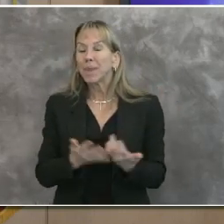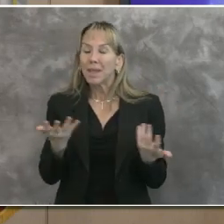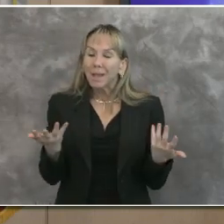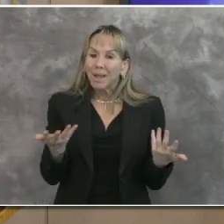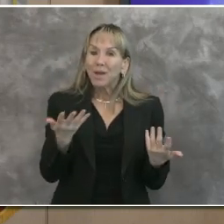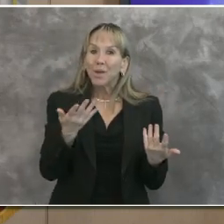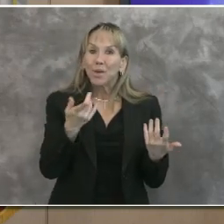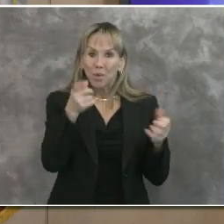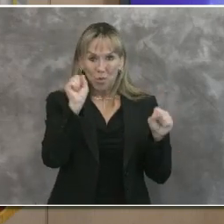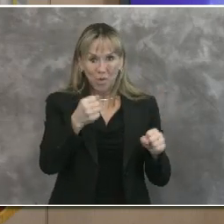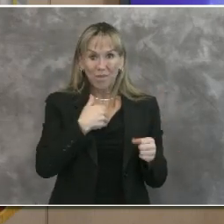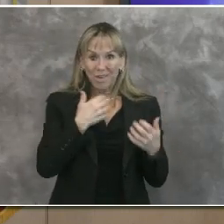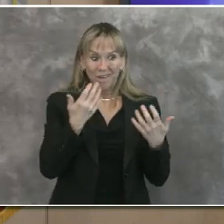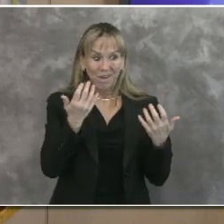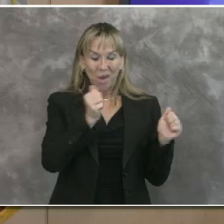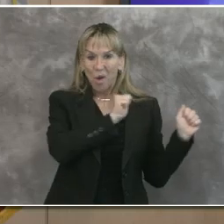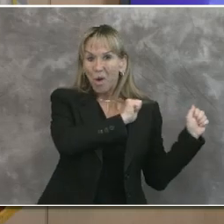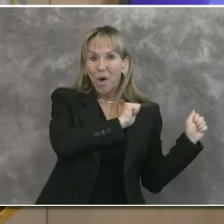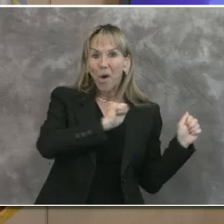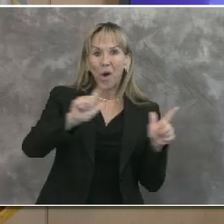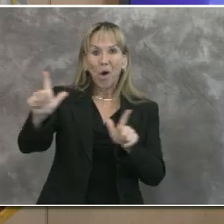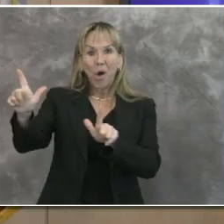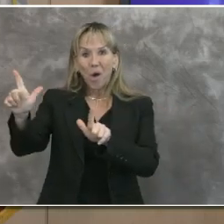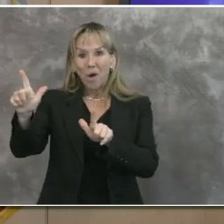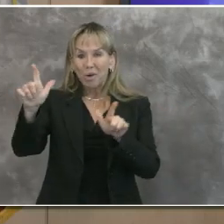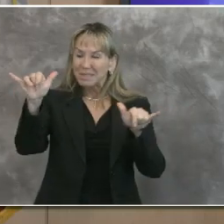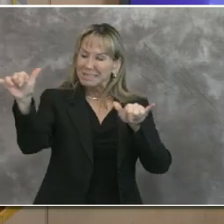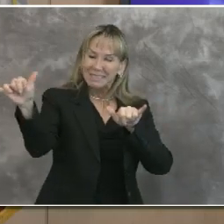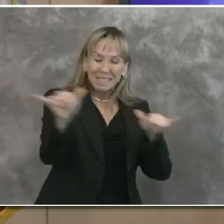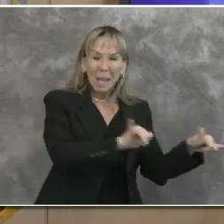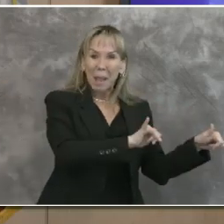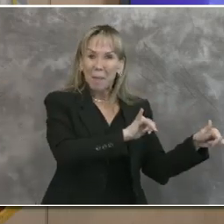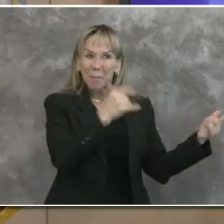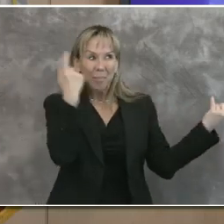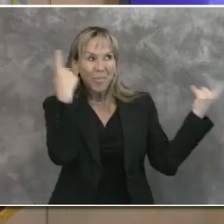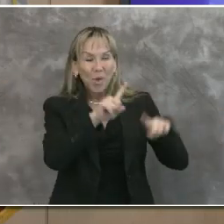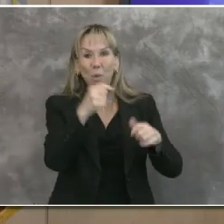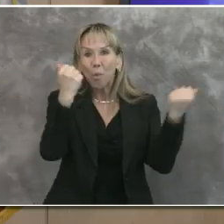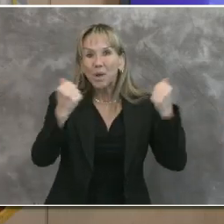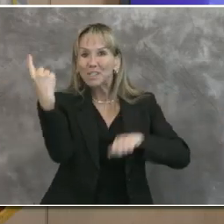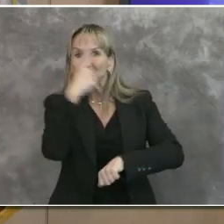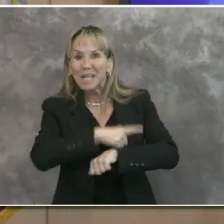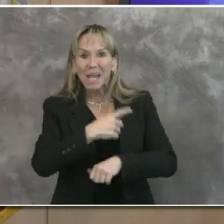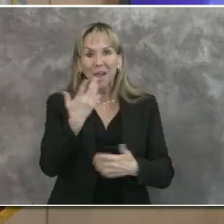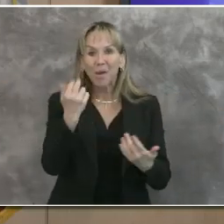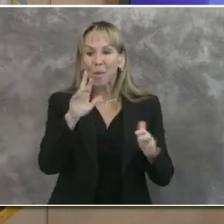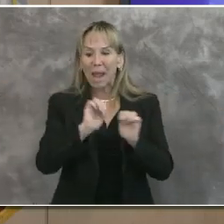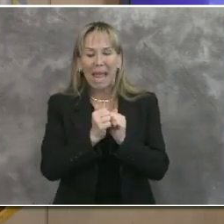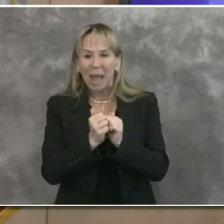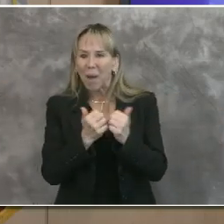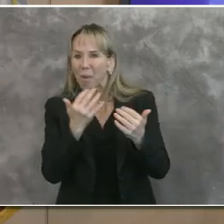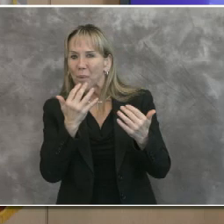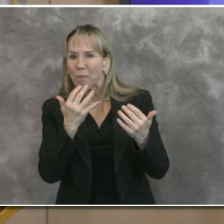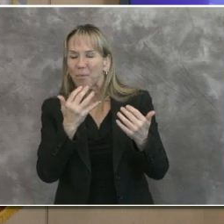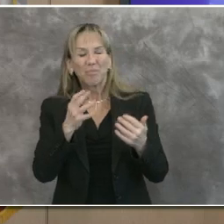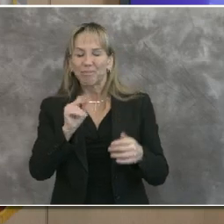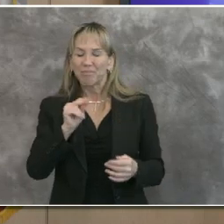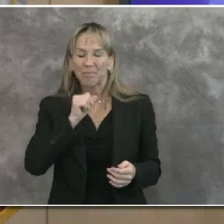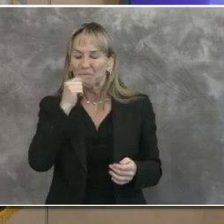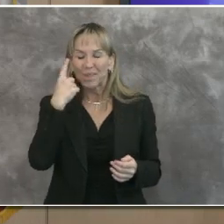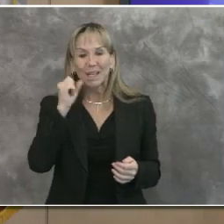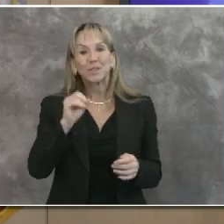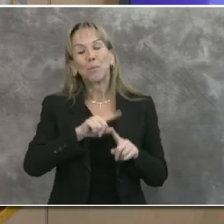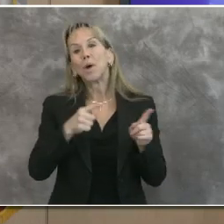gotten unanimous agreement from all of those individuals on exactly what date or exactly how, but we are doing the best we can to put out